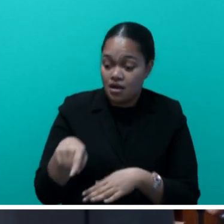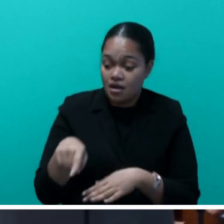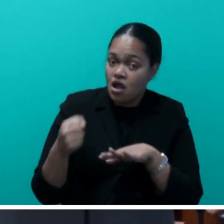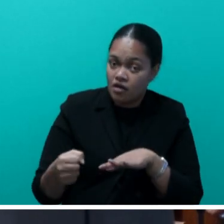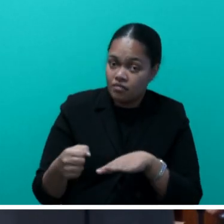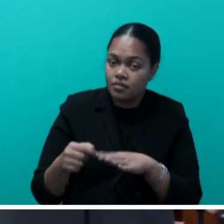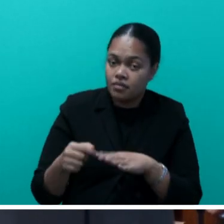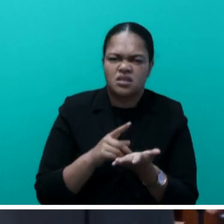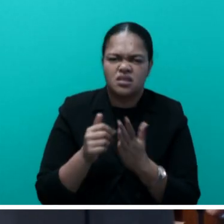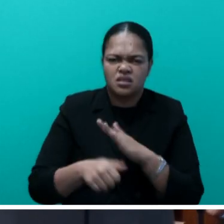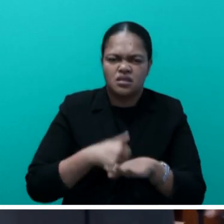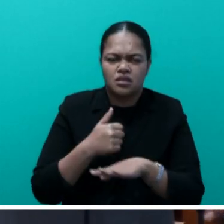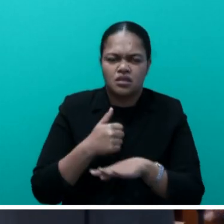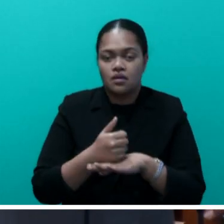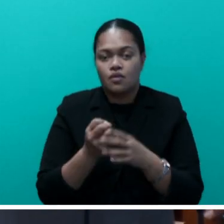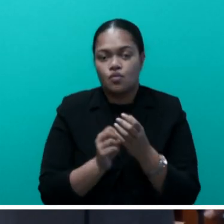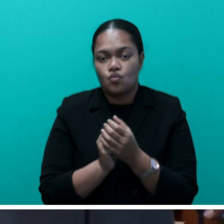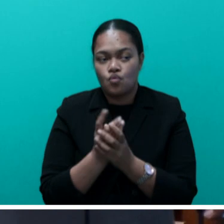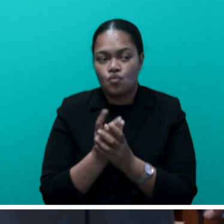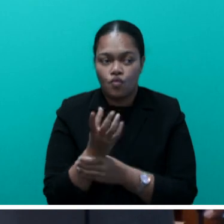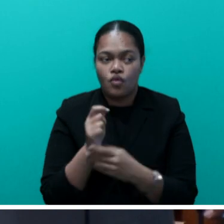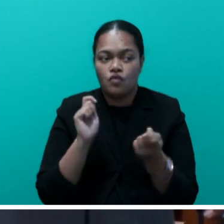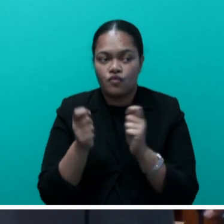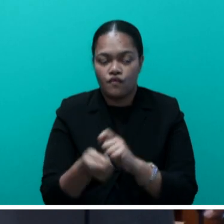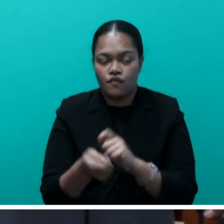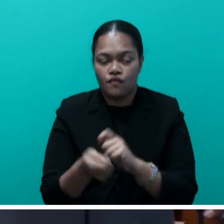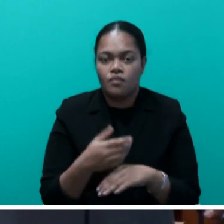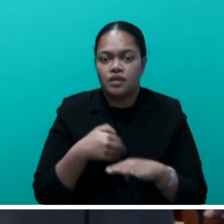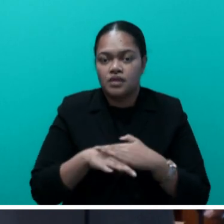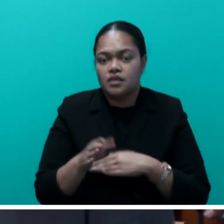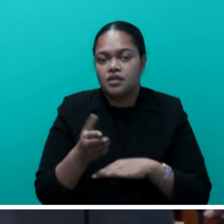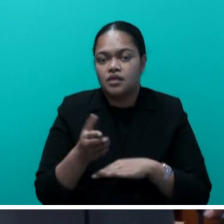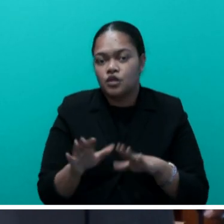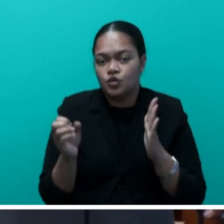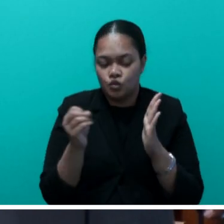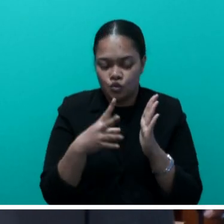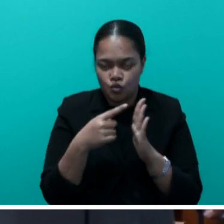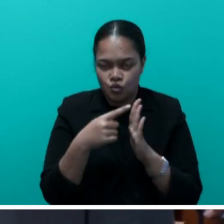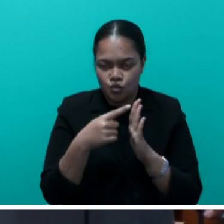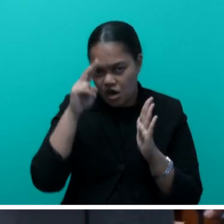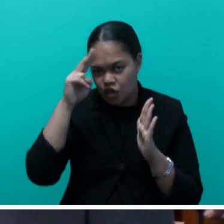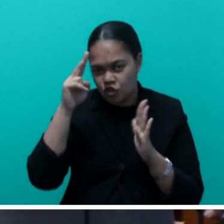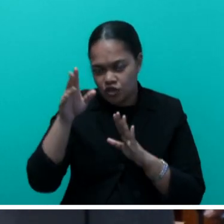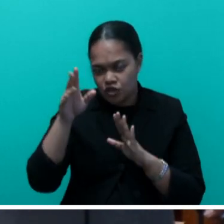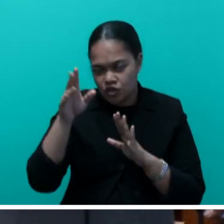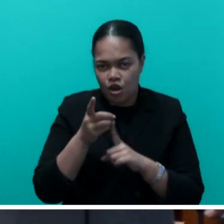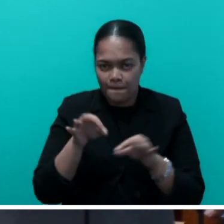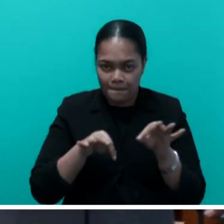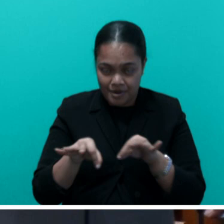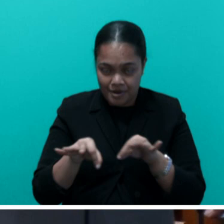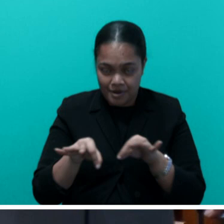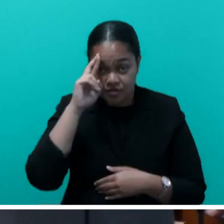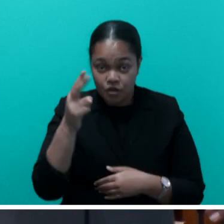program of growth and enhancing reforms, which is articulated in the new National Development Plan. Mr. Speaker, sir,